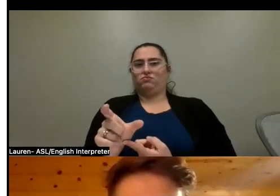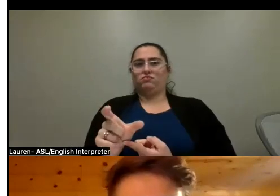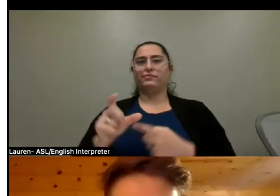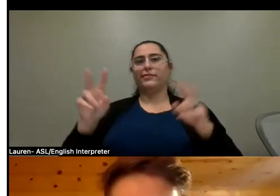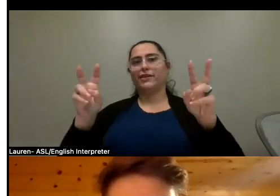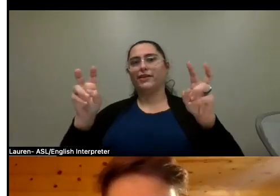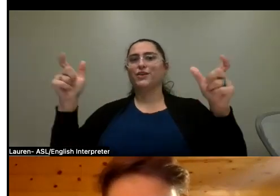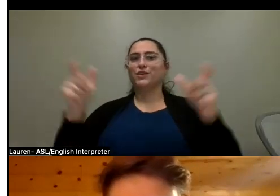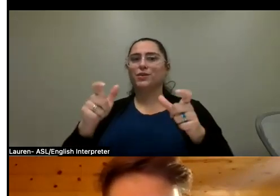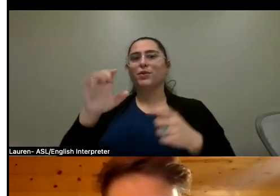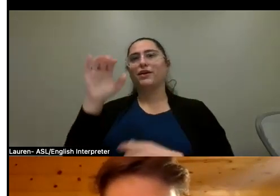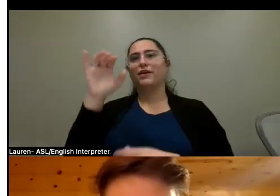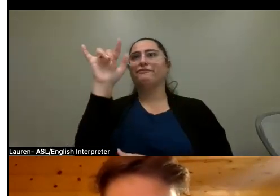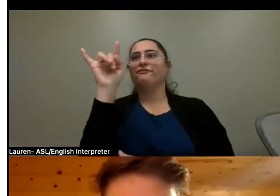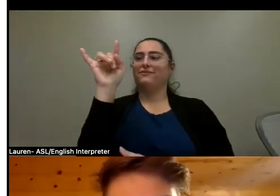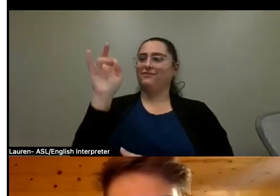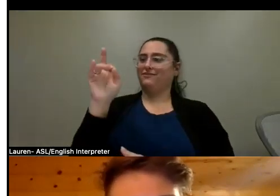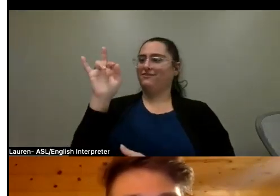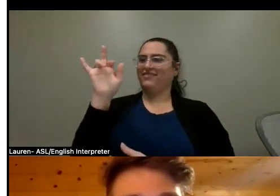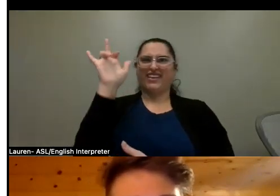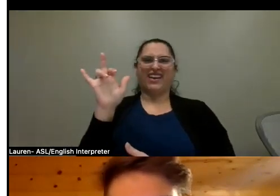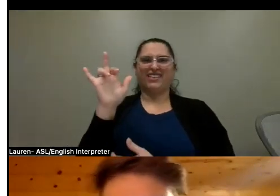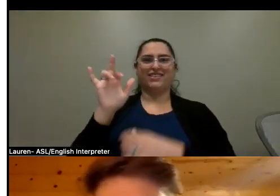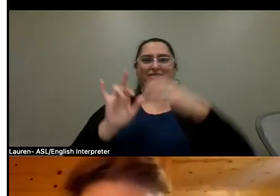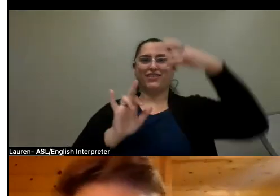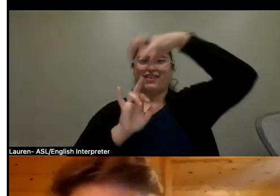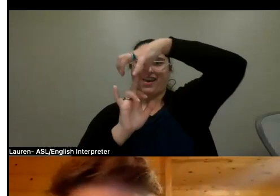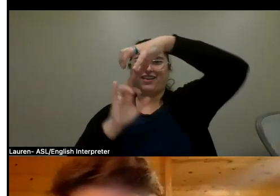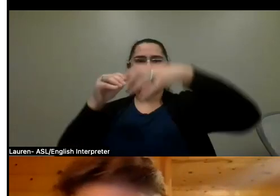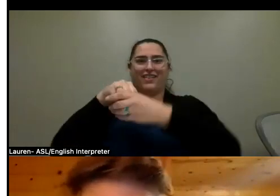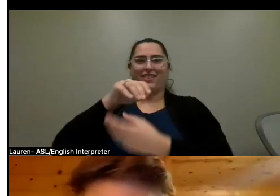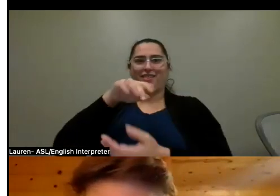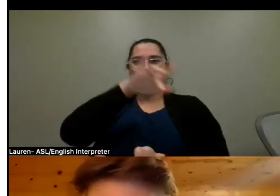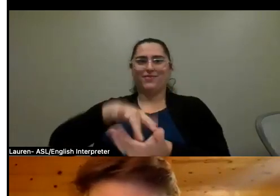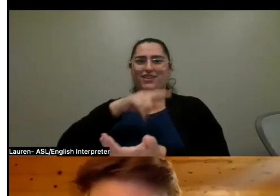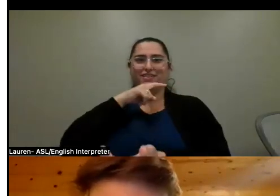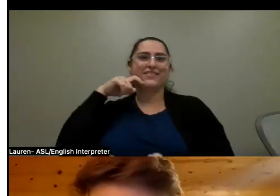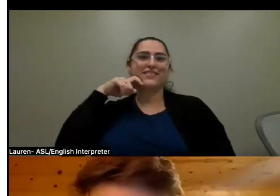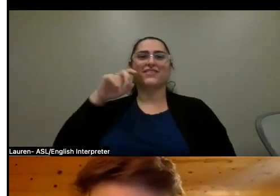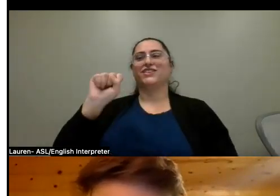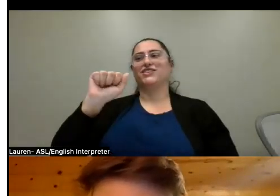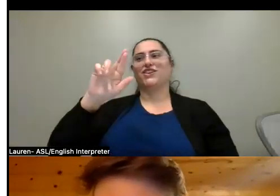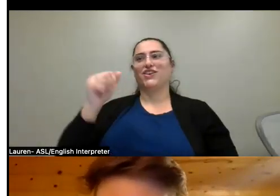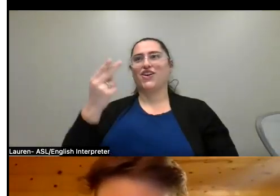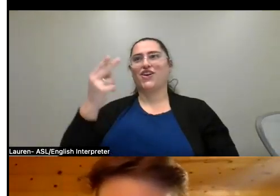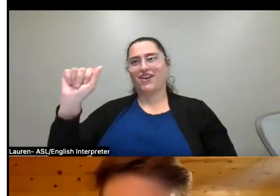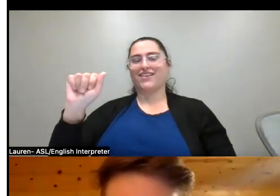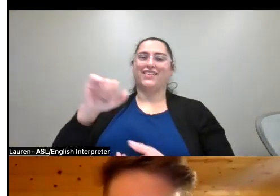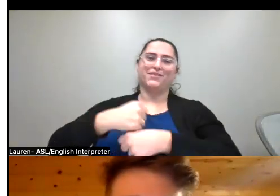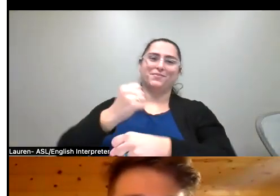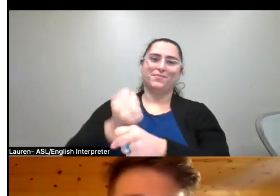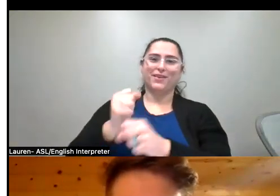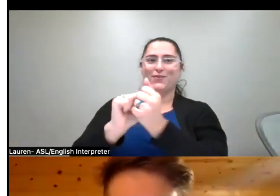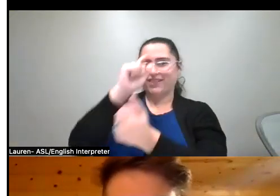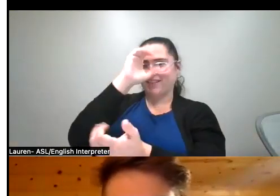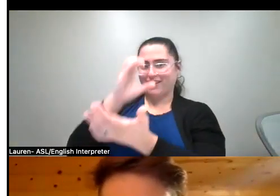and a neon sunglasses in the Sahara Desert, and then using the text to generate the image. So in this case, this image was generated by ImageN, giving